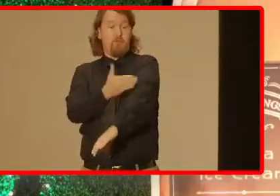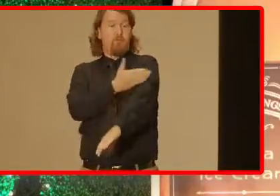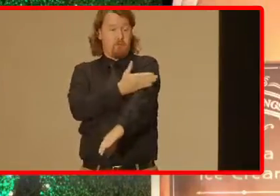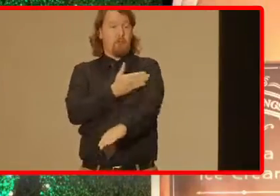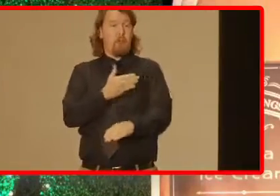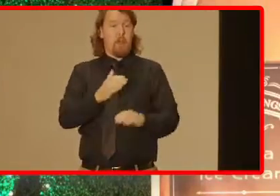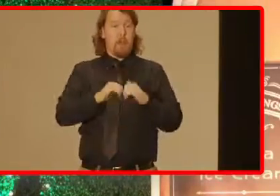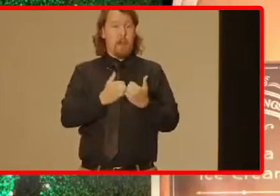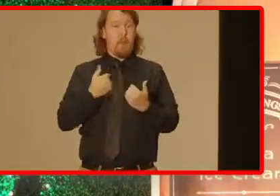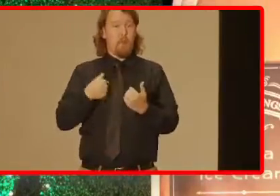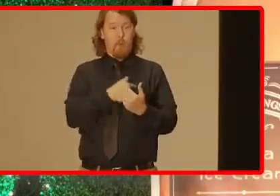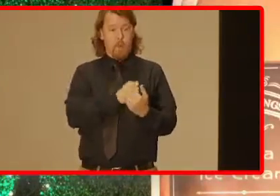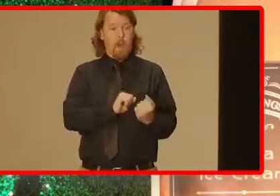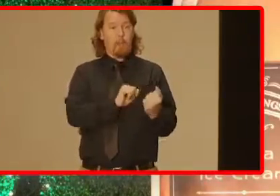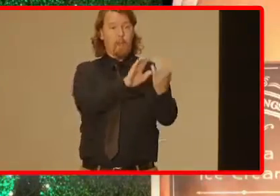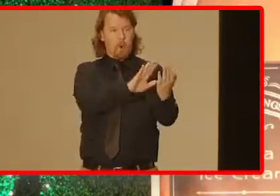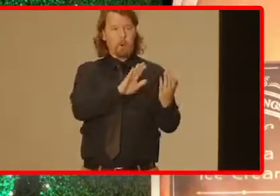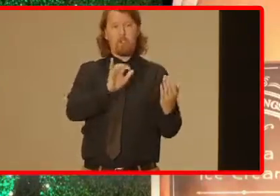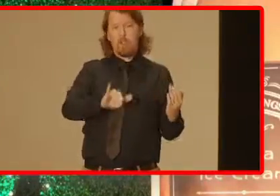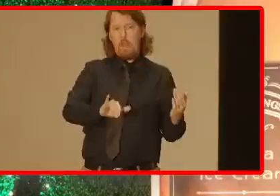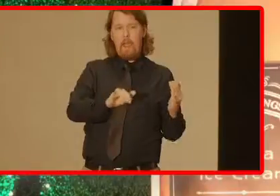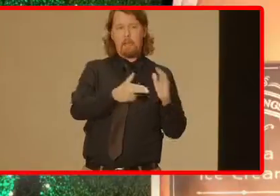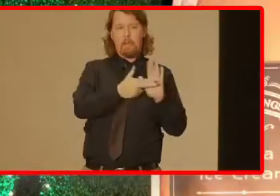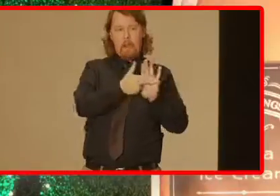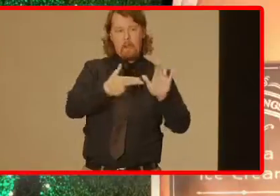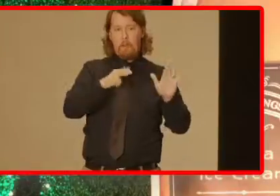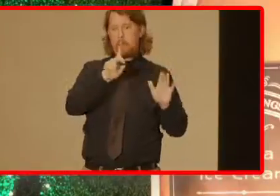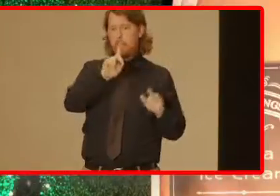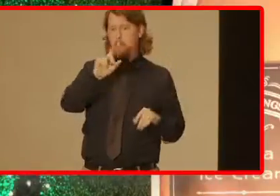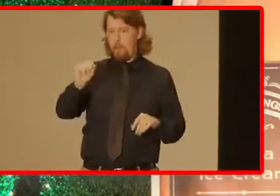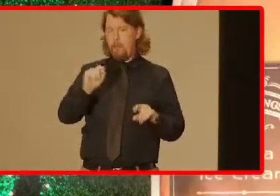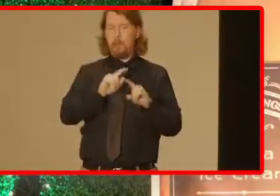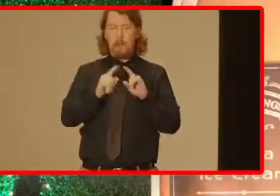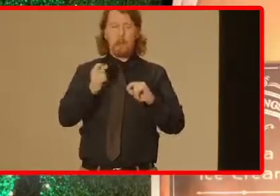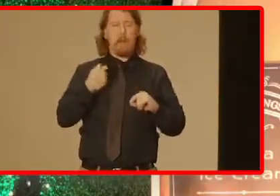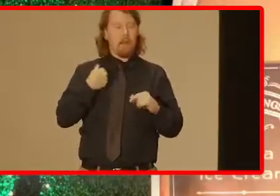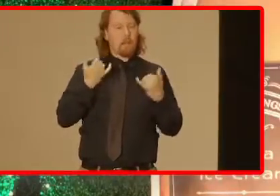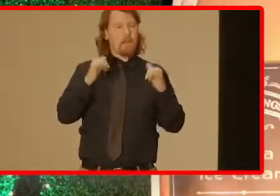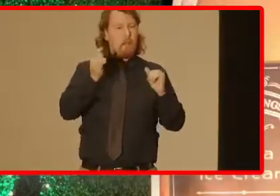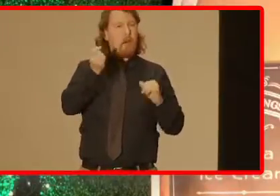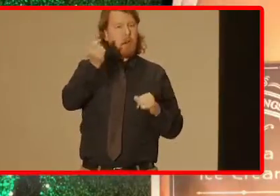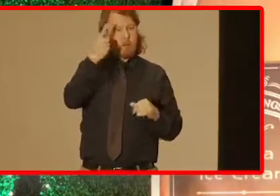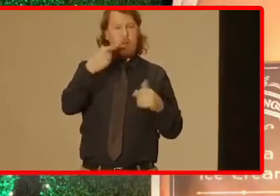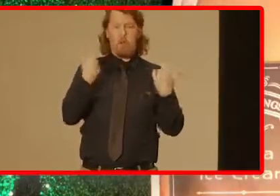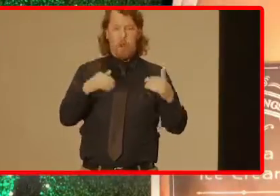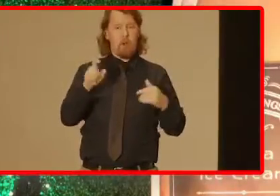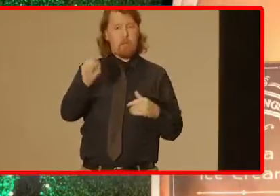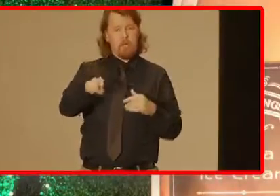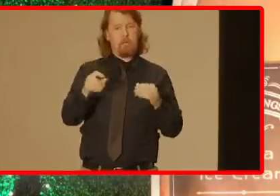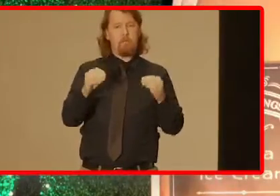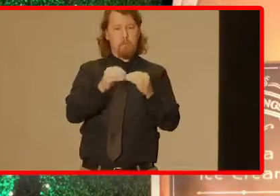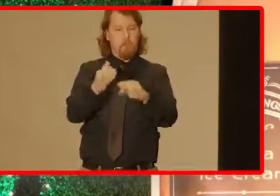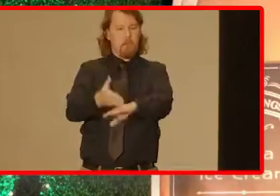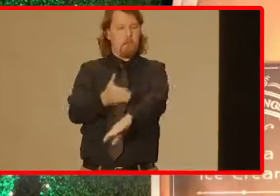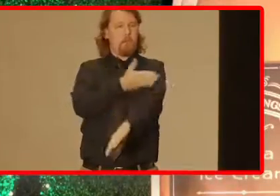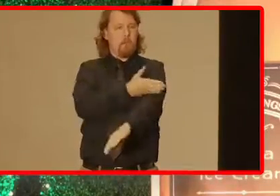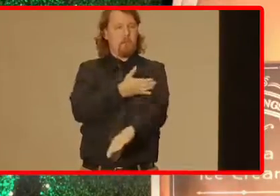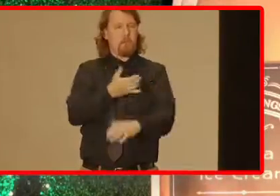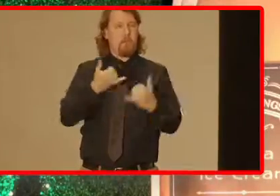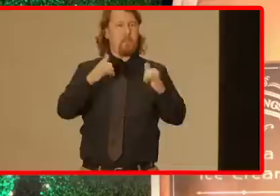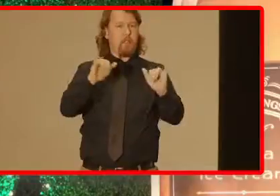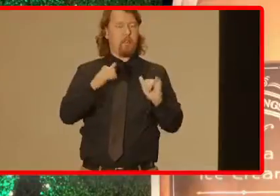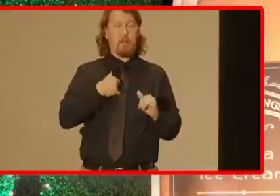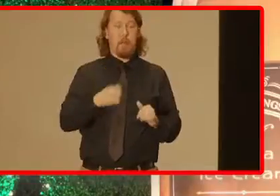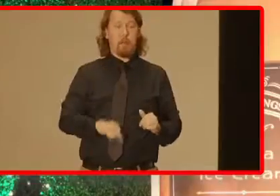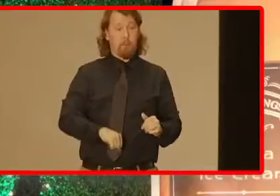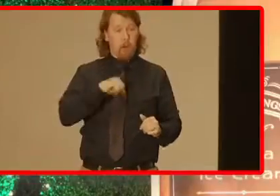approach the stigma of the disabled, I certainly understand that we have a much longer way to go, and I am so proud and honored to be here, and